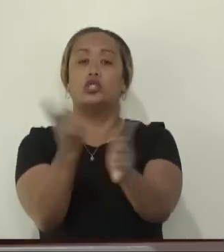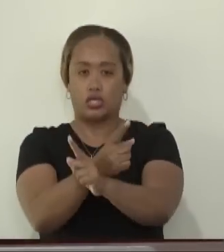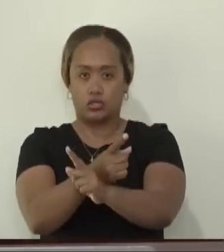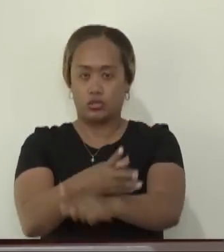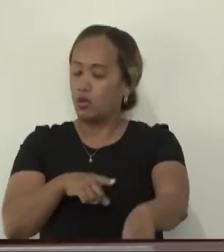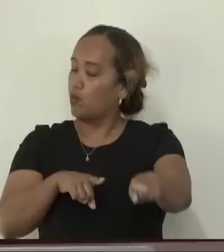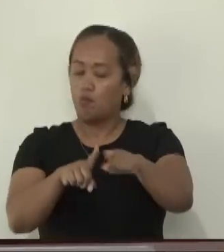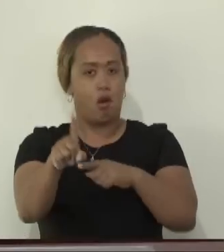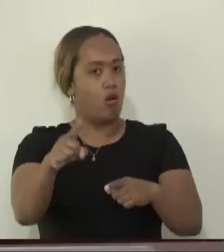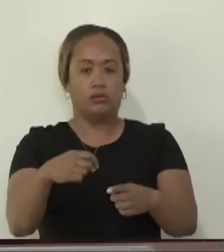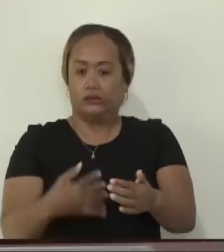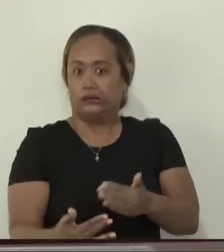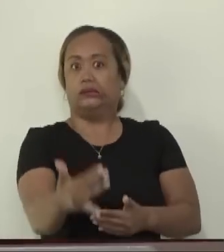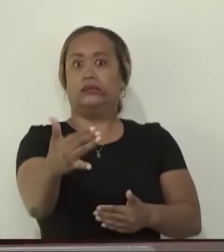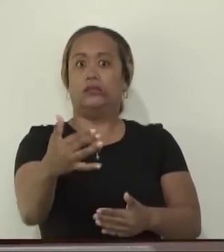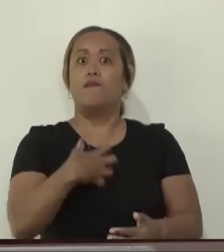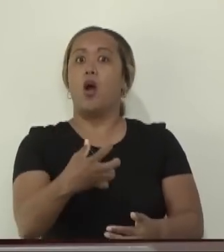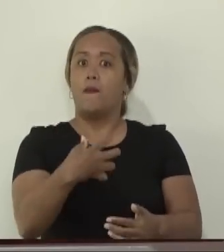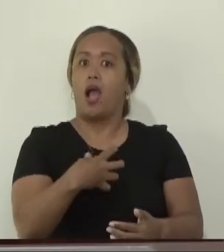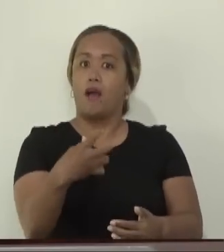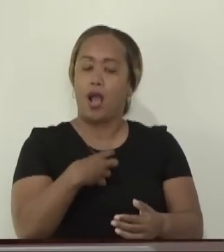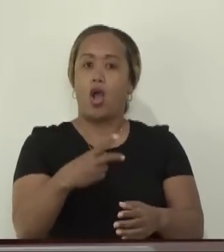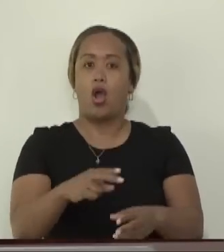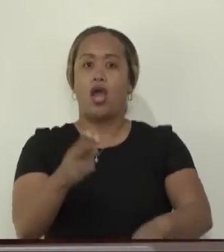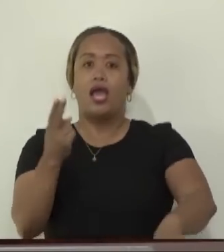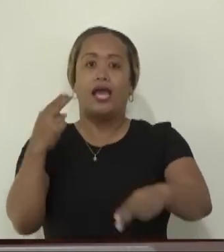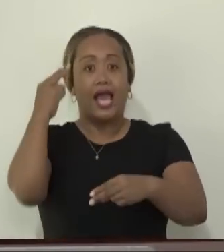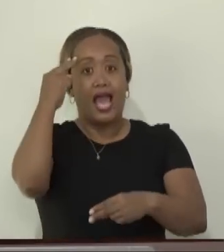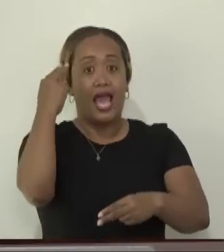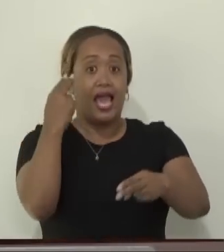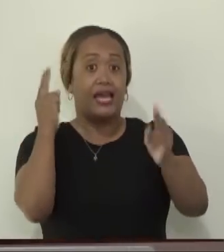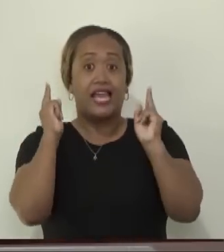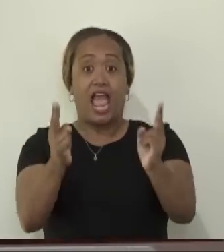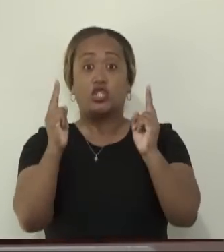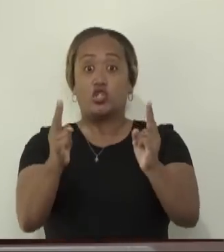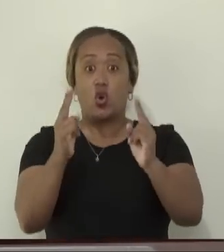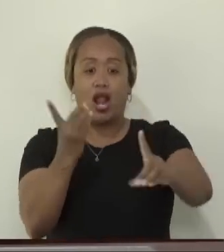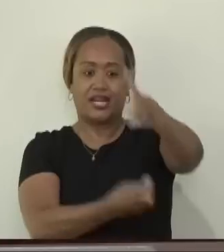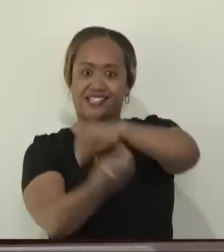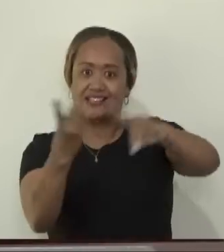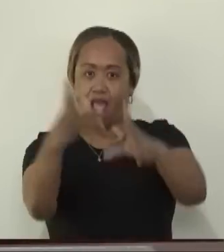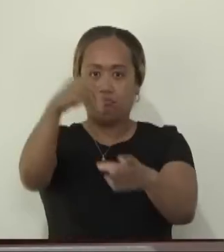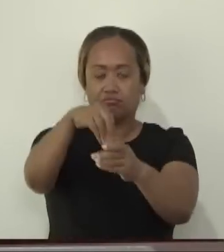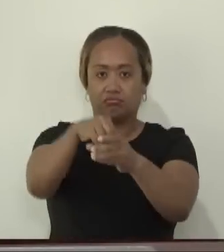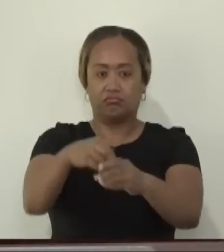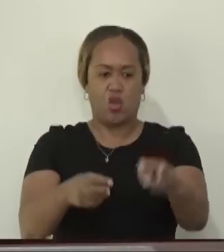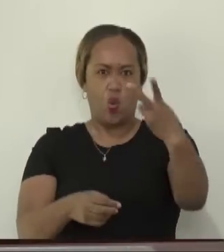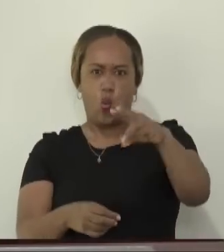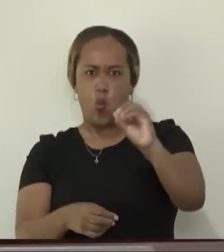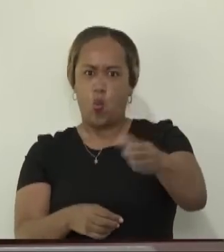include more frequent and more severe natural disasters. We have seen this since